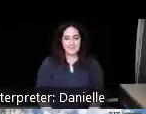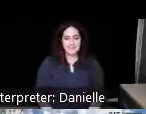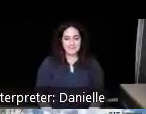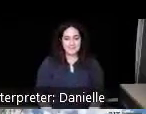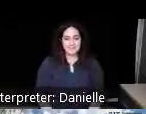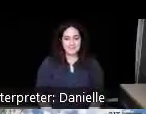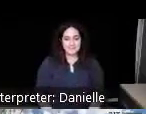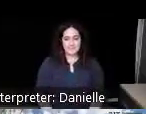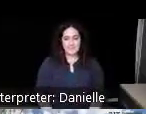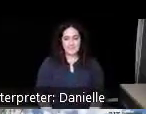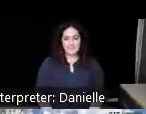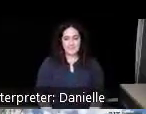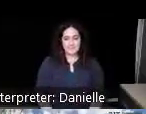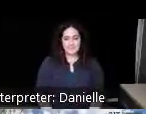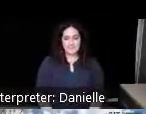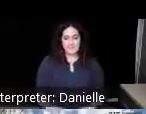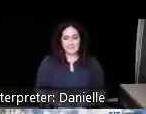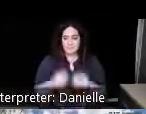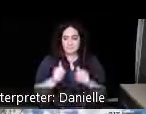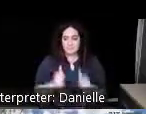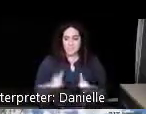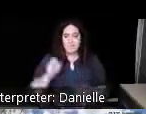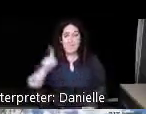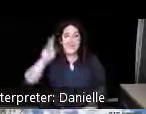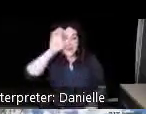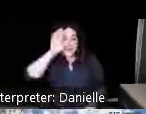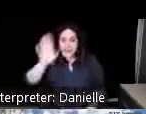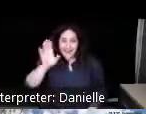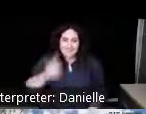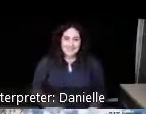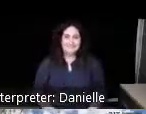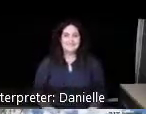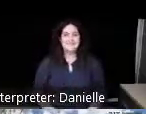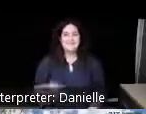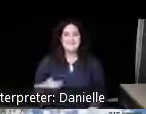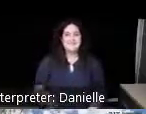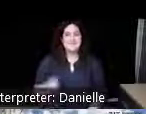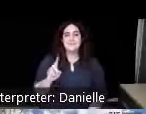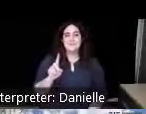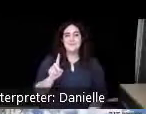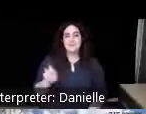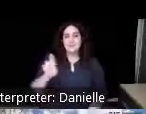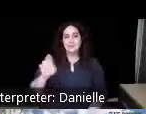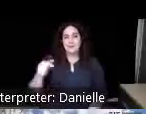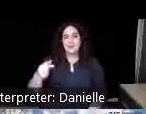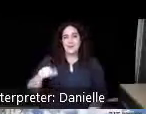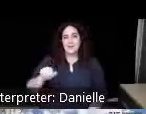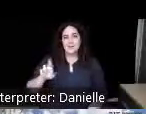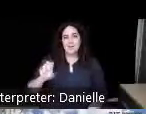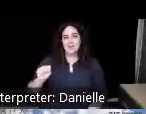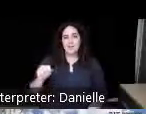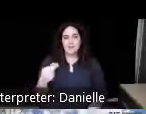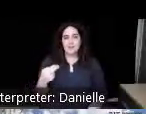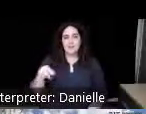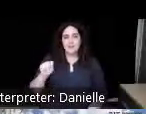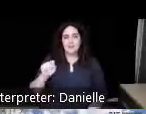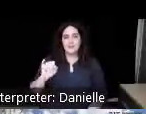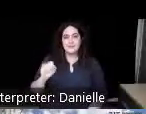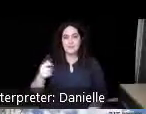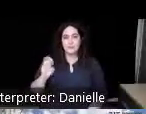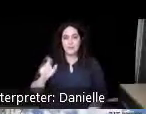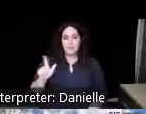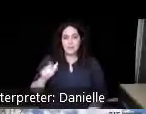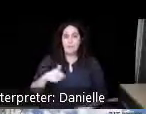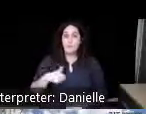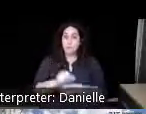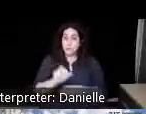Cool, I think we're good. So, hi everyone. I'm Dr. Garreth Tigwell. So I work here in the School